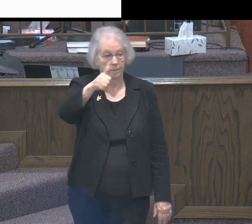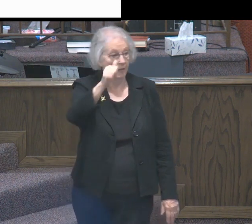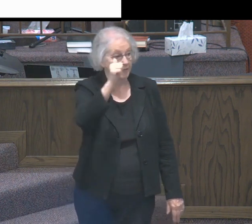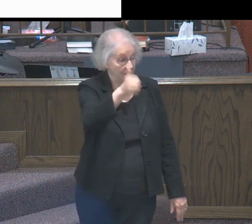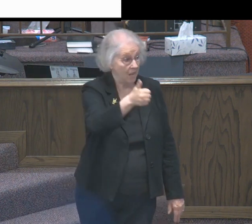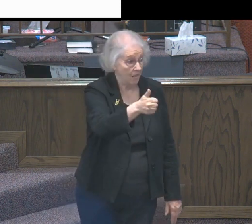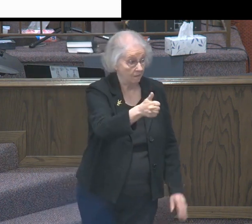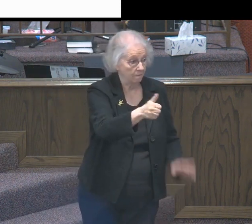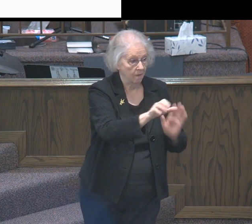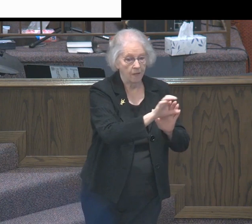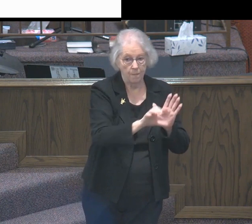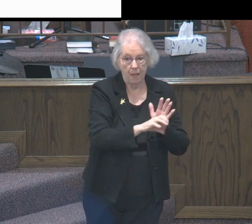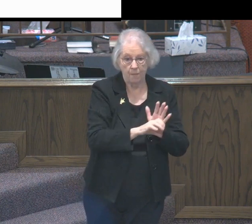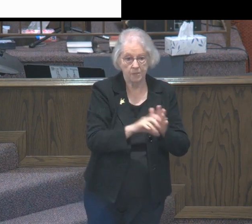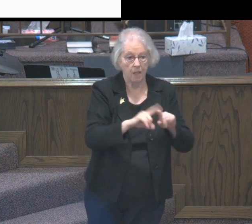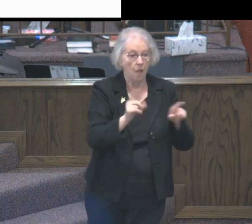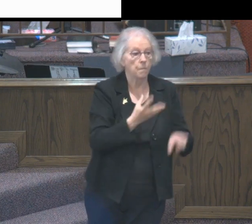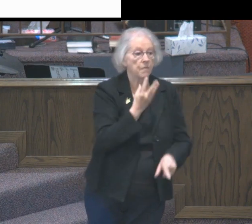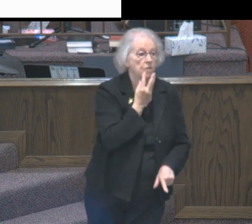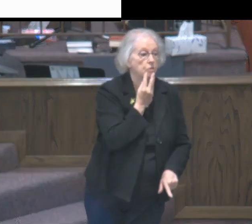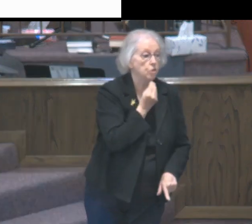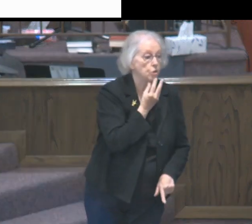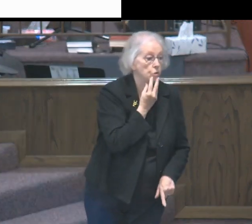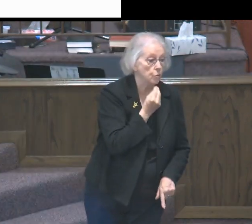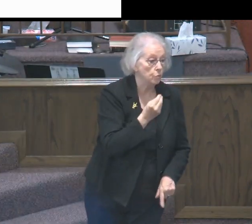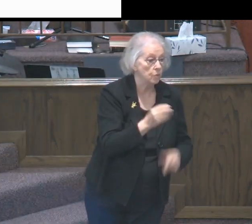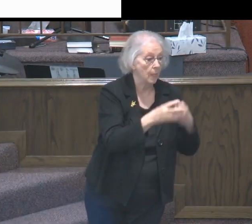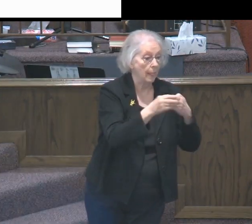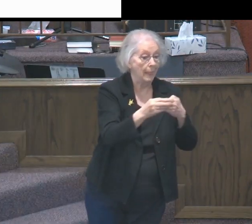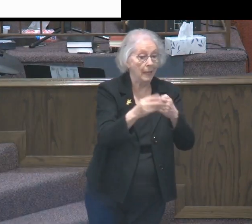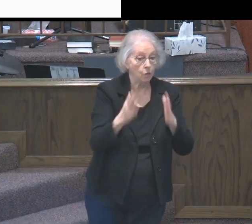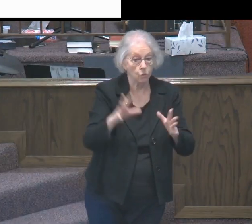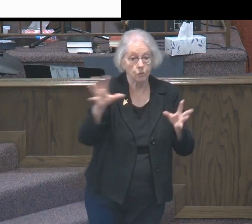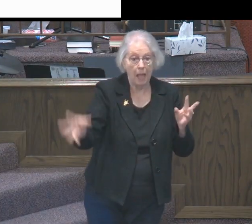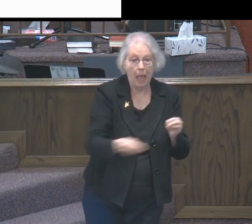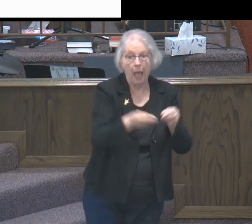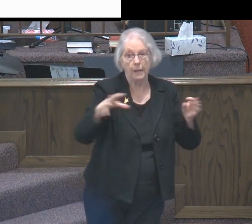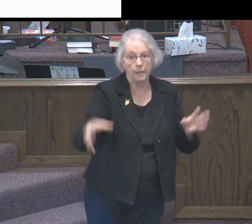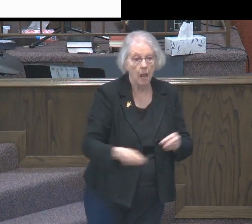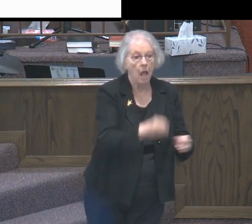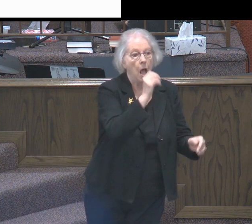God never intended the interpretation of the law to supersede the law.